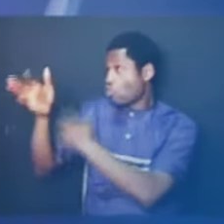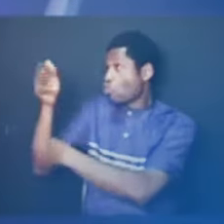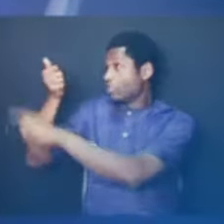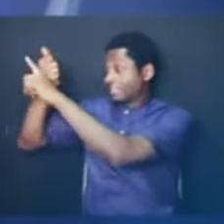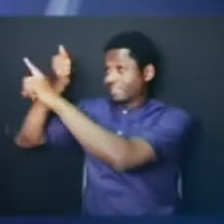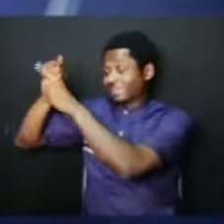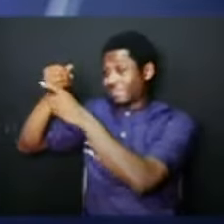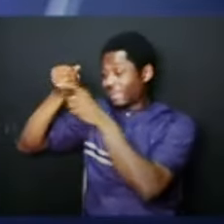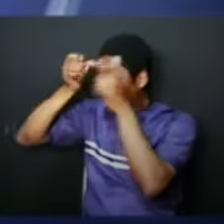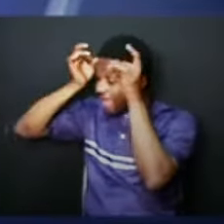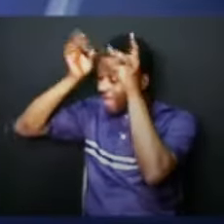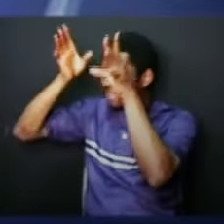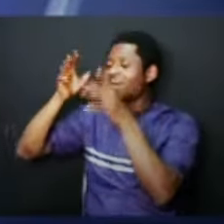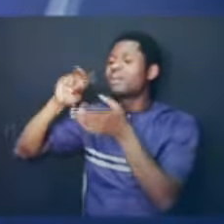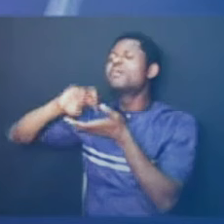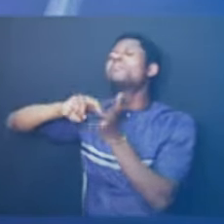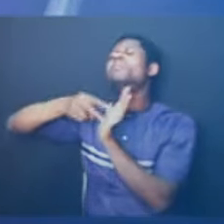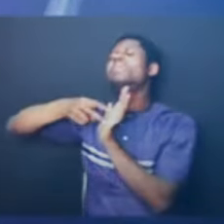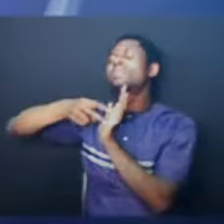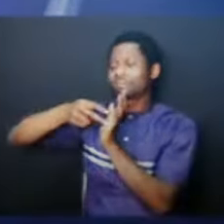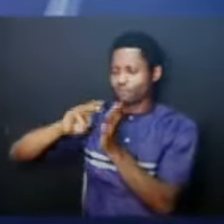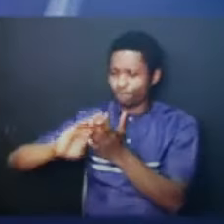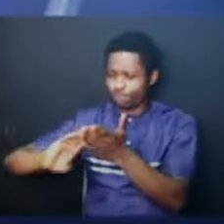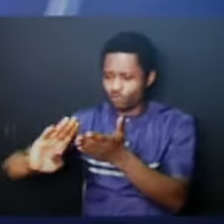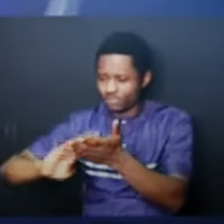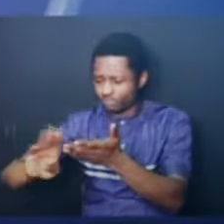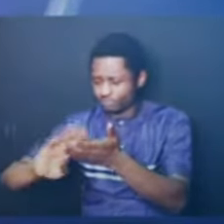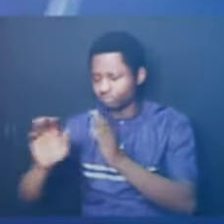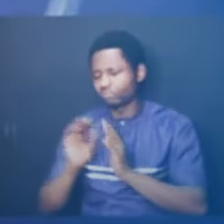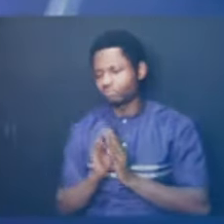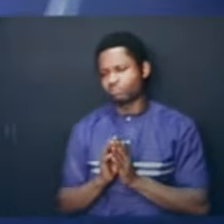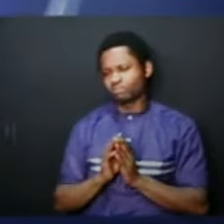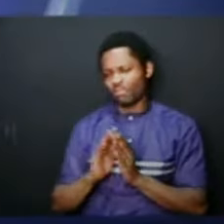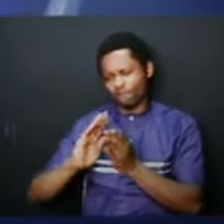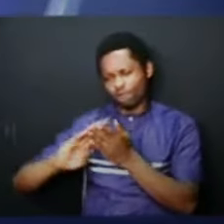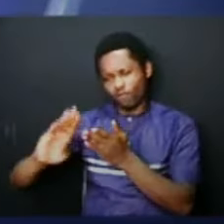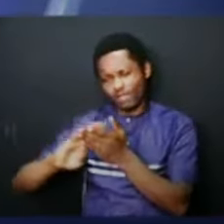righteous requirement concerning us, forgive.